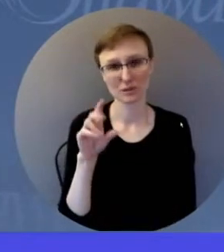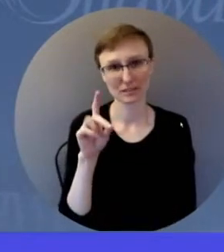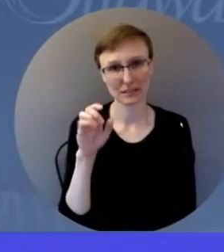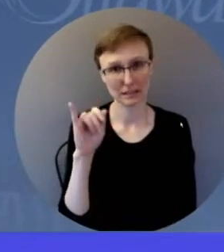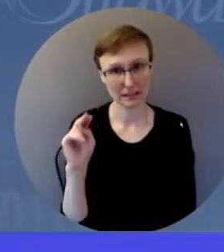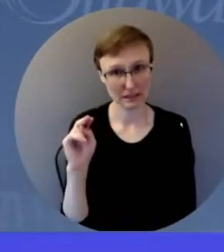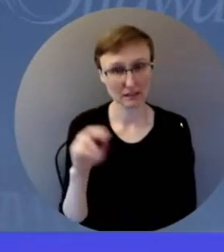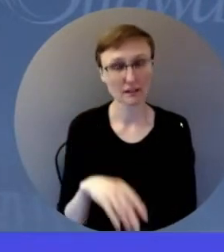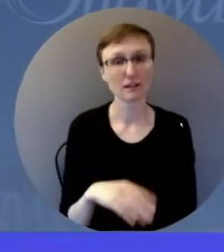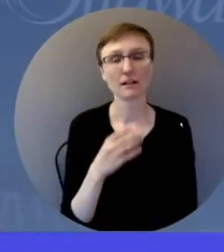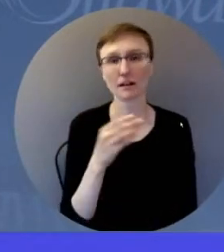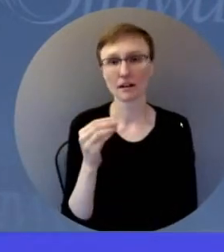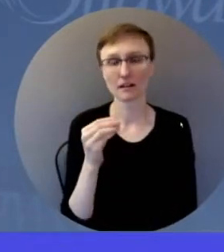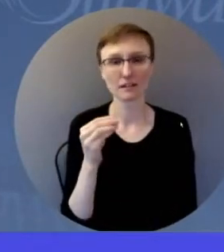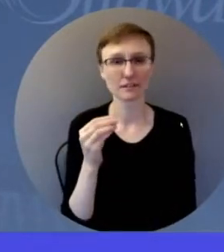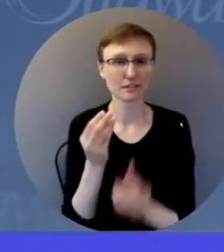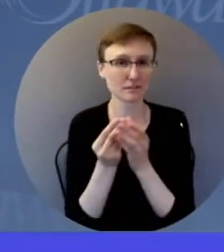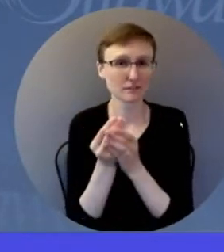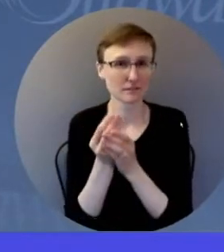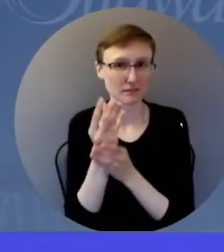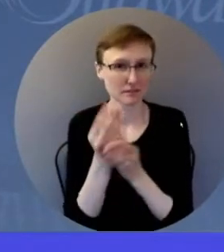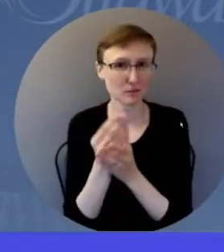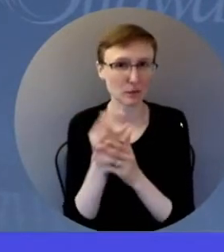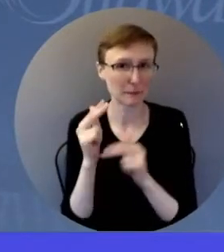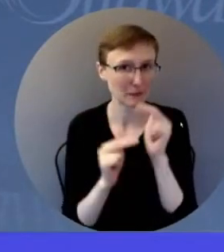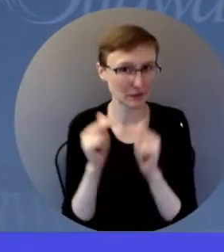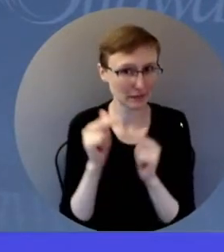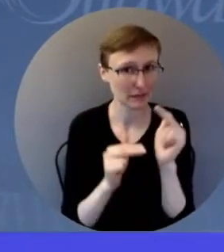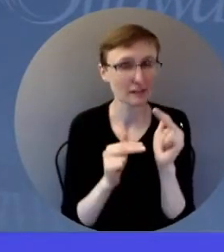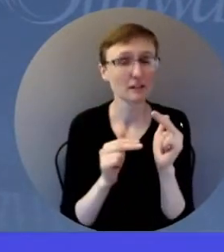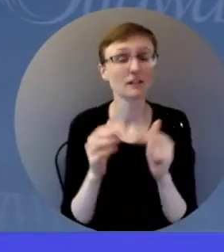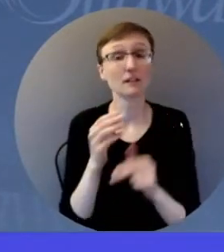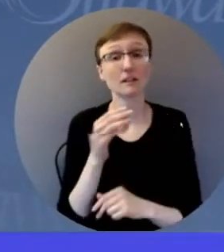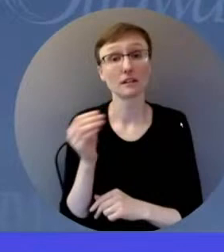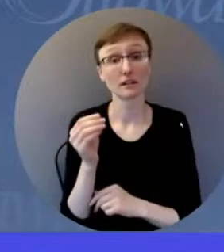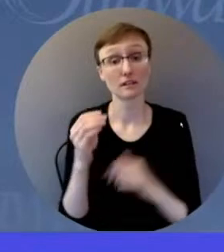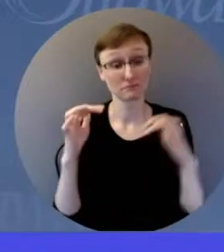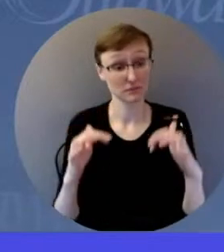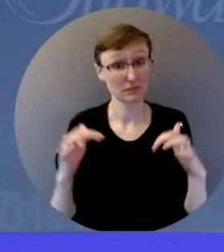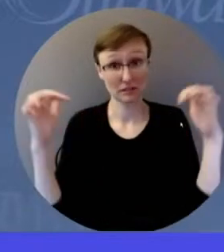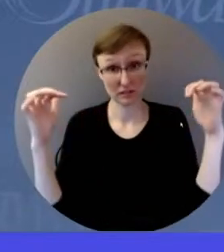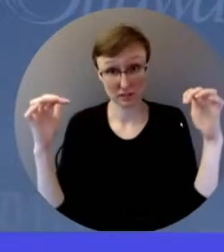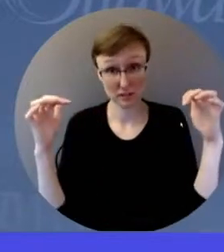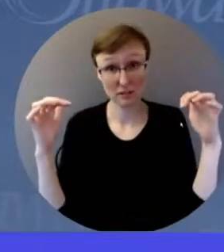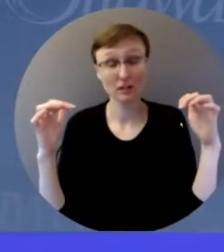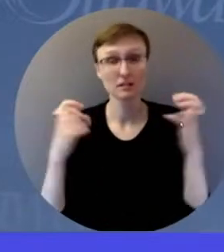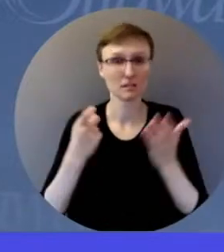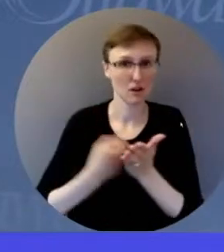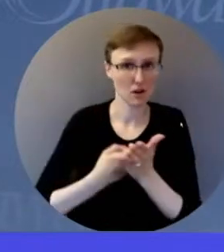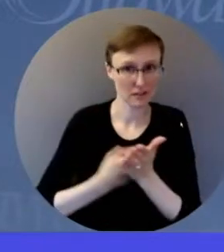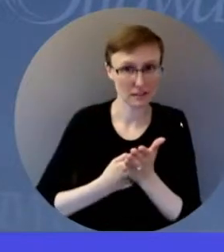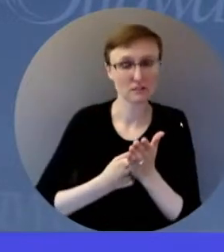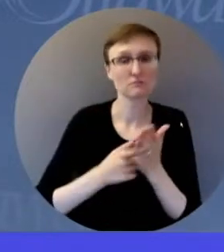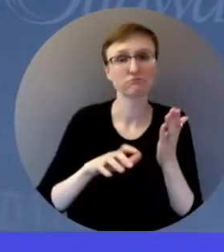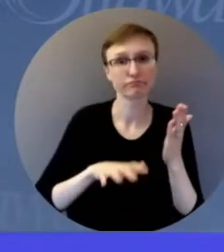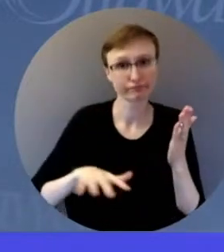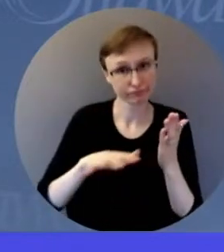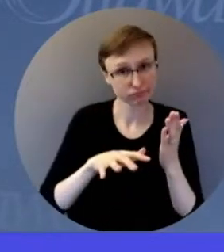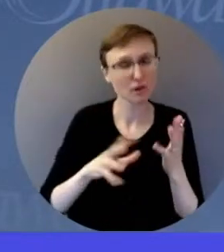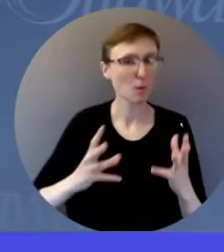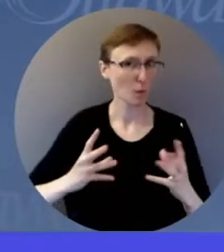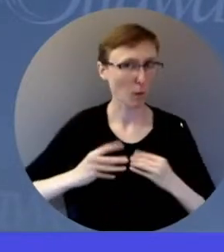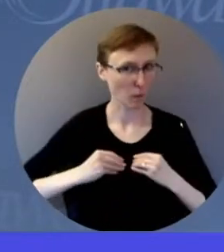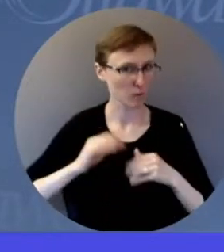the stadium and the arena. What we've asked staff to do is come back and look at